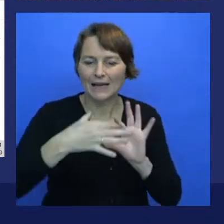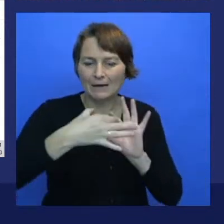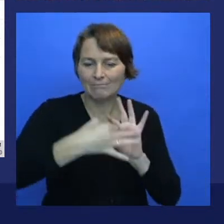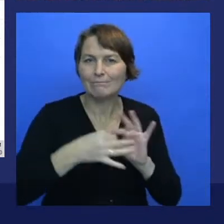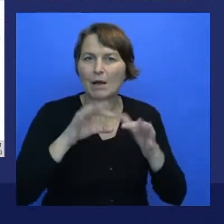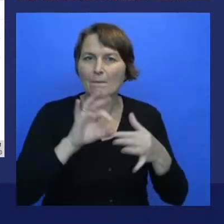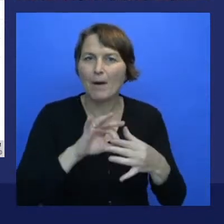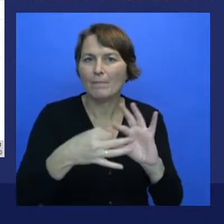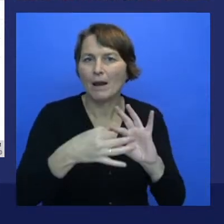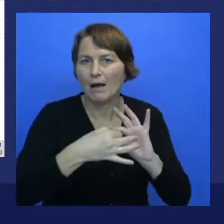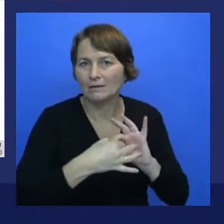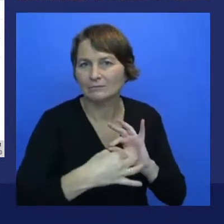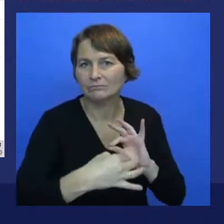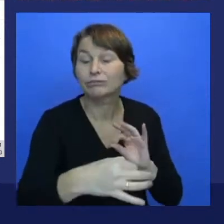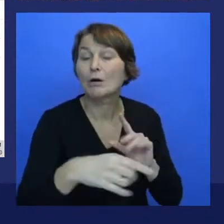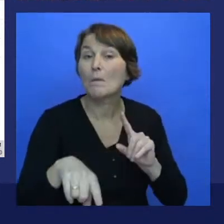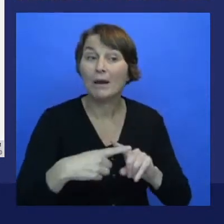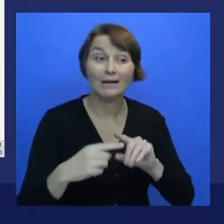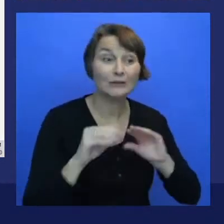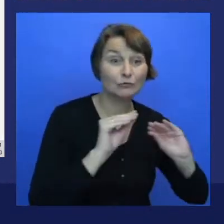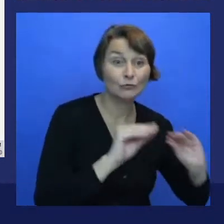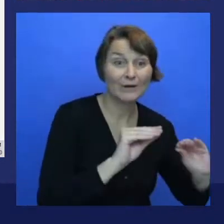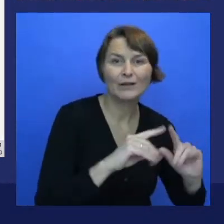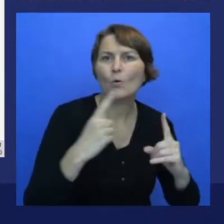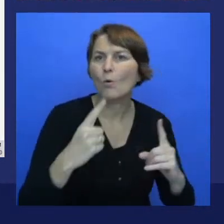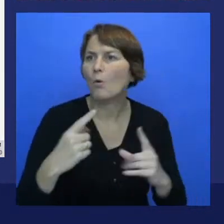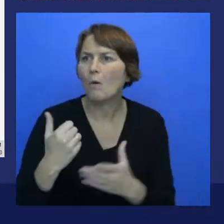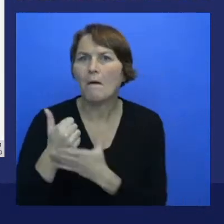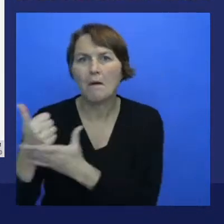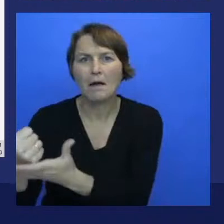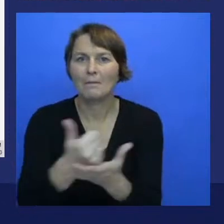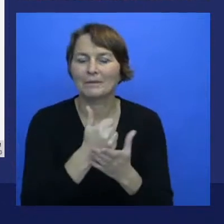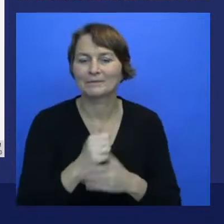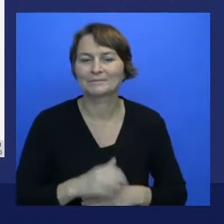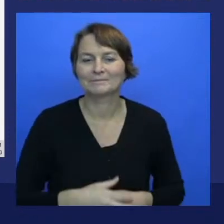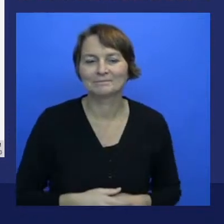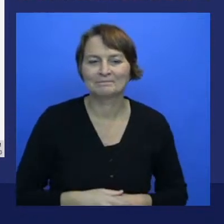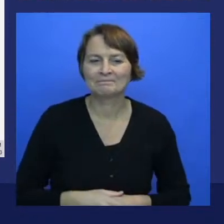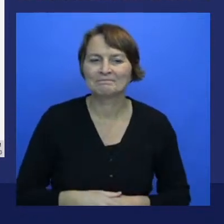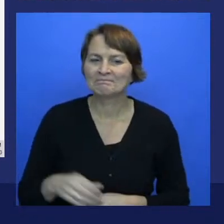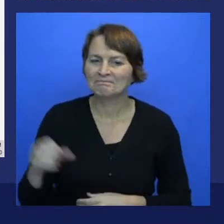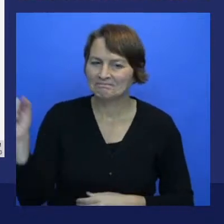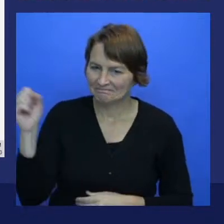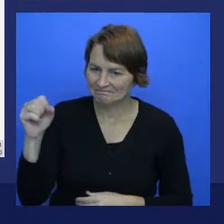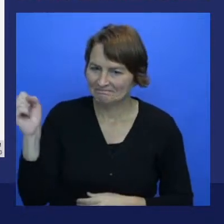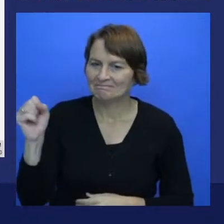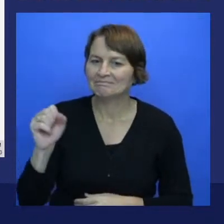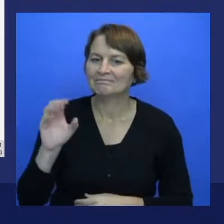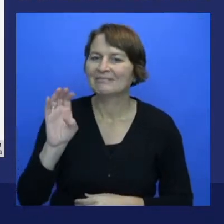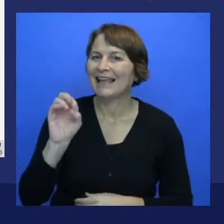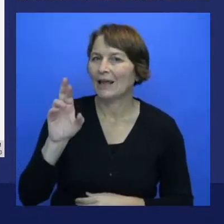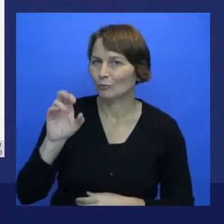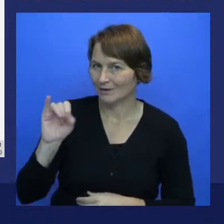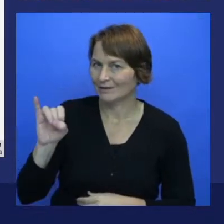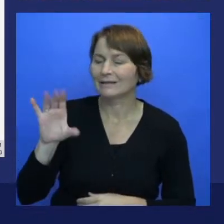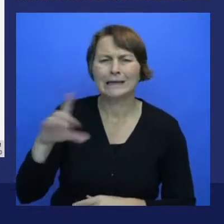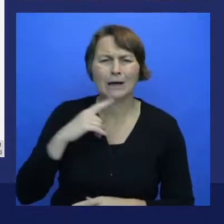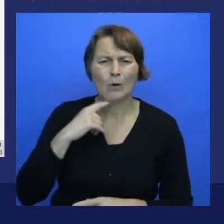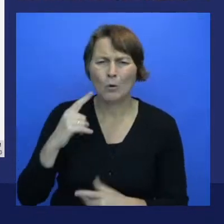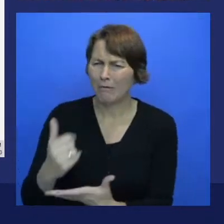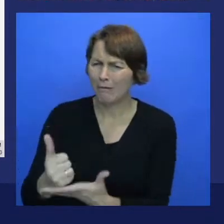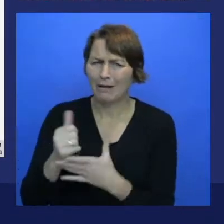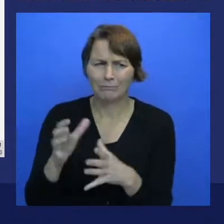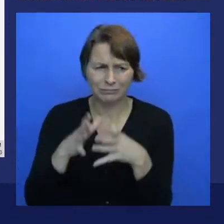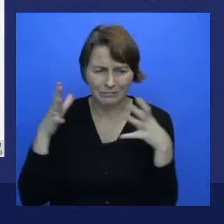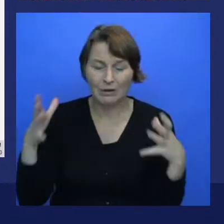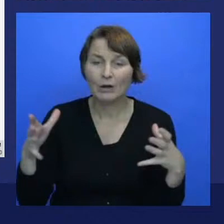training. Yeah, I find this super useful, and that notion of pipelines too. I mean, that's what the machine learning workflow really is.